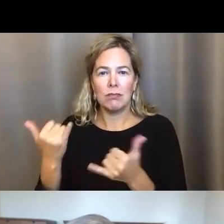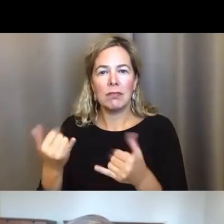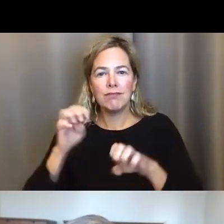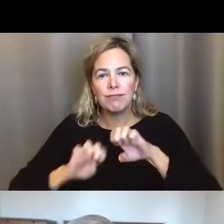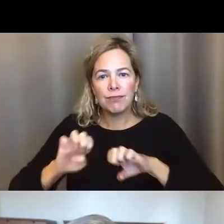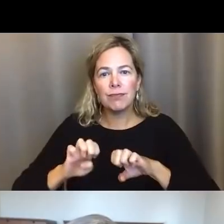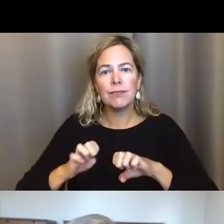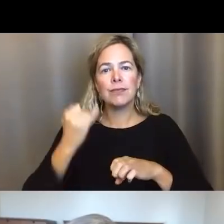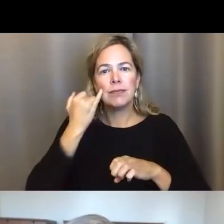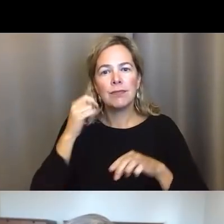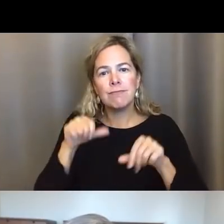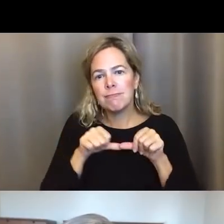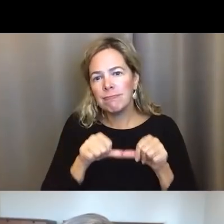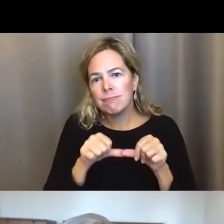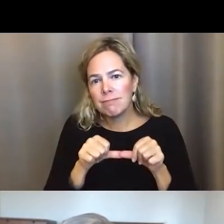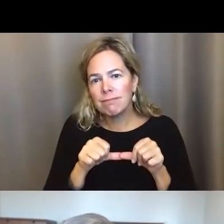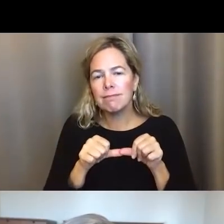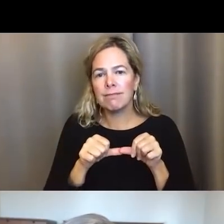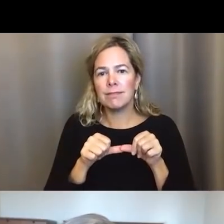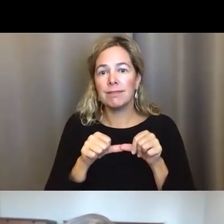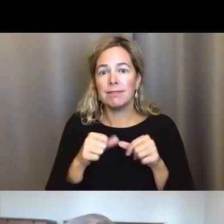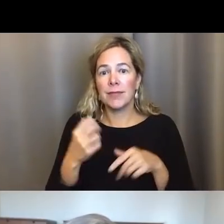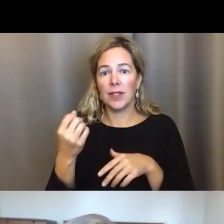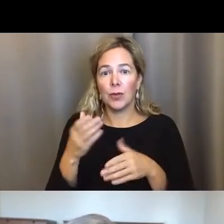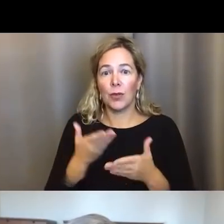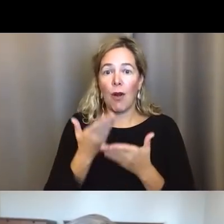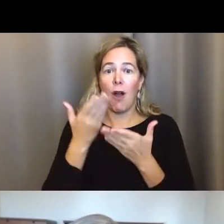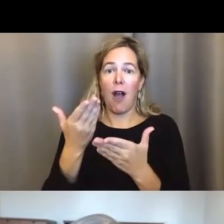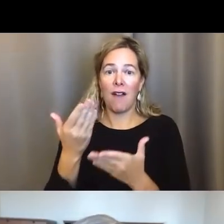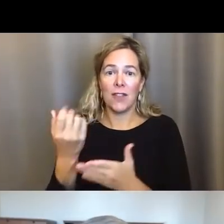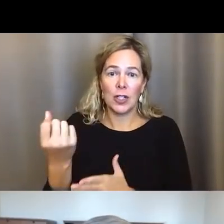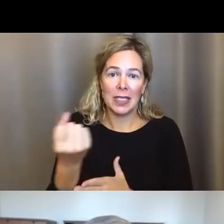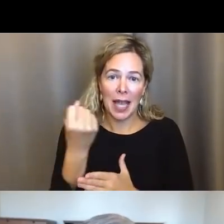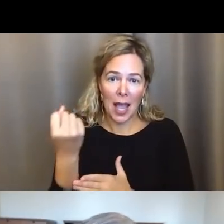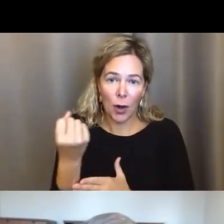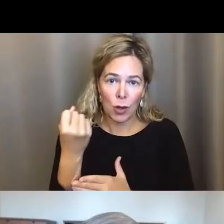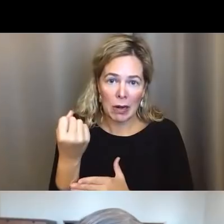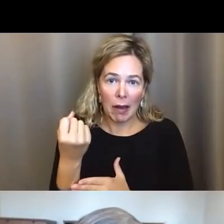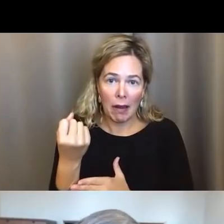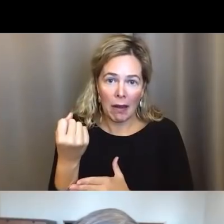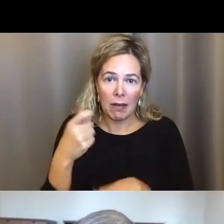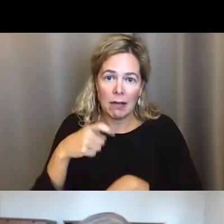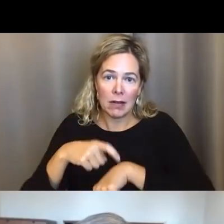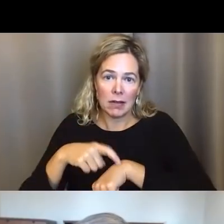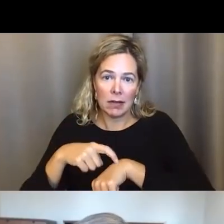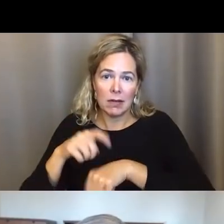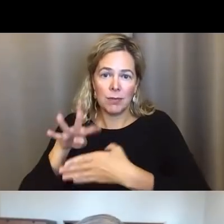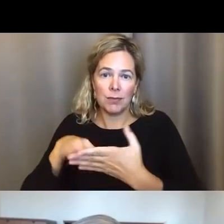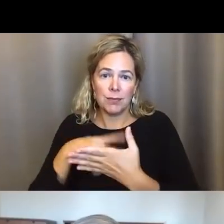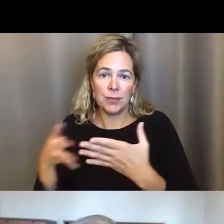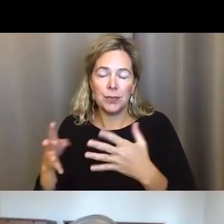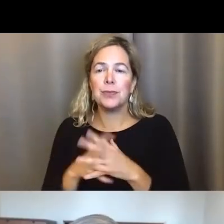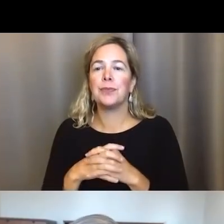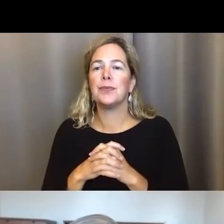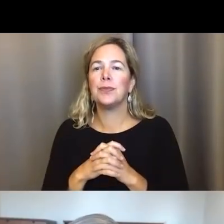continue offering the Saturday hours. But it does have the benefit of providing